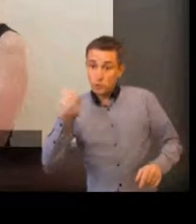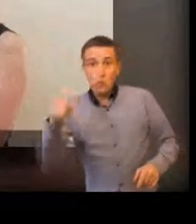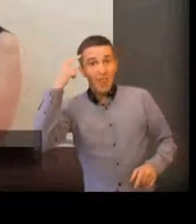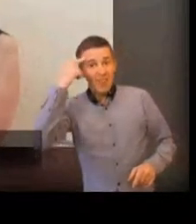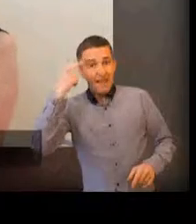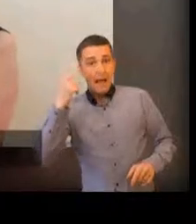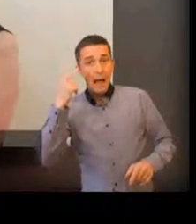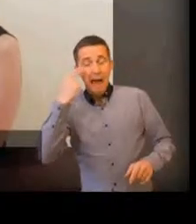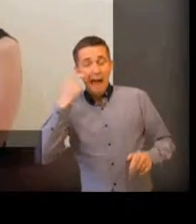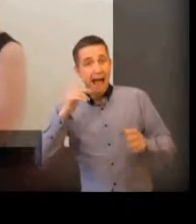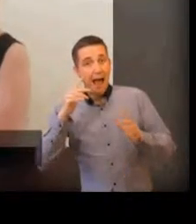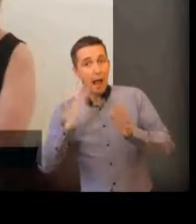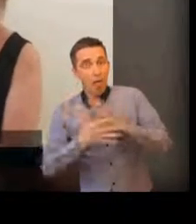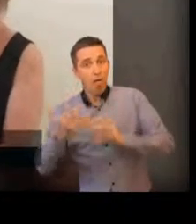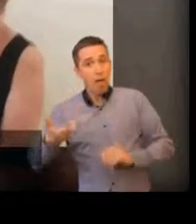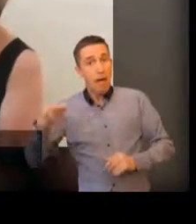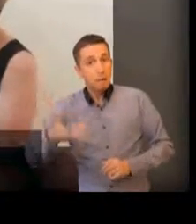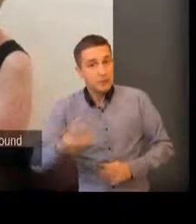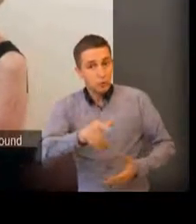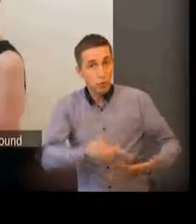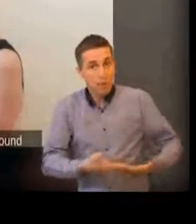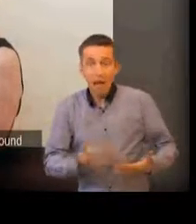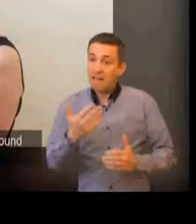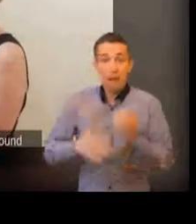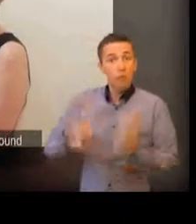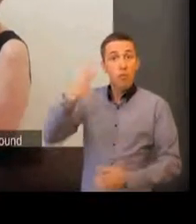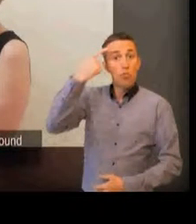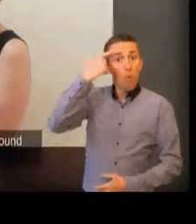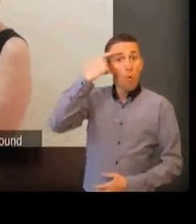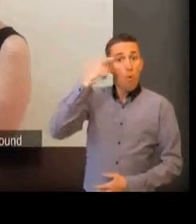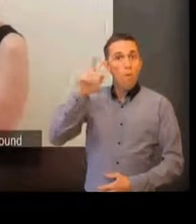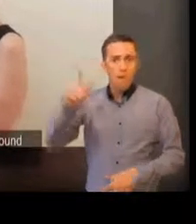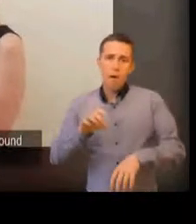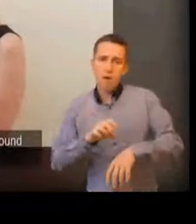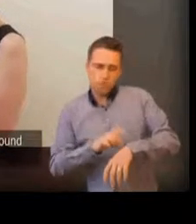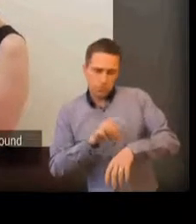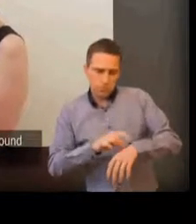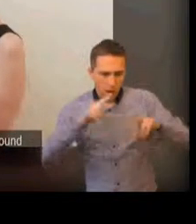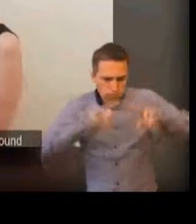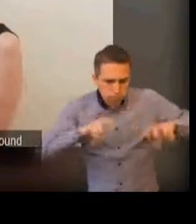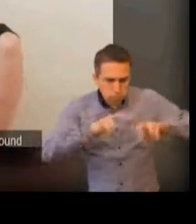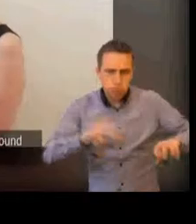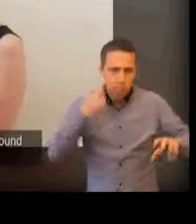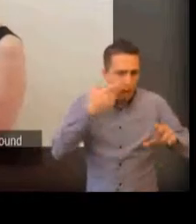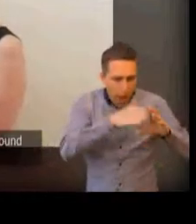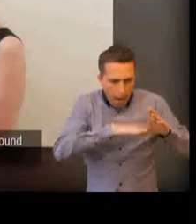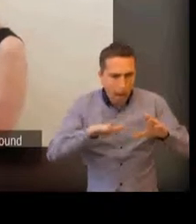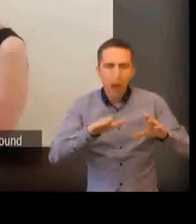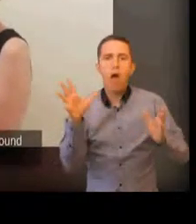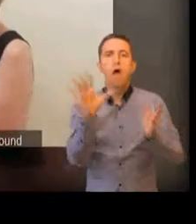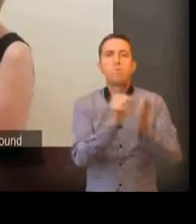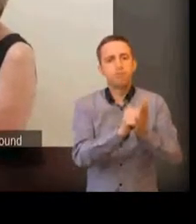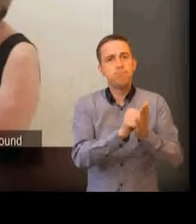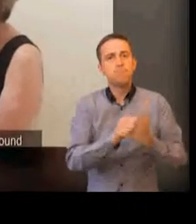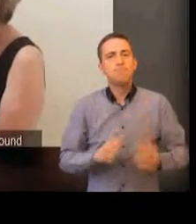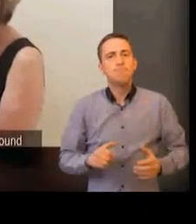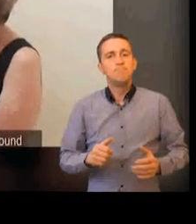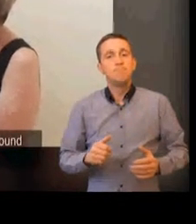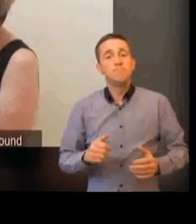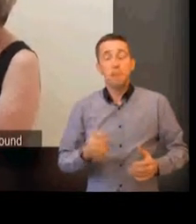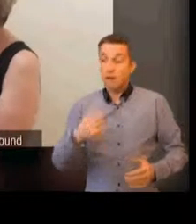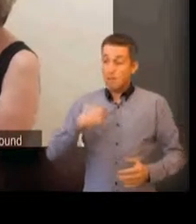right, because they kept on checking out her eyes, and it was quite, I don't know, kept on happening, didn't it? This guy kept on